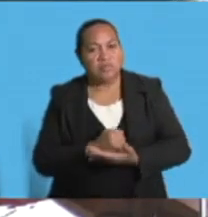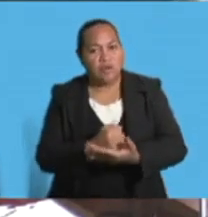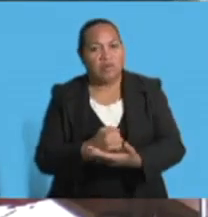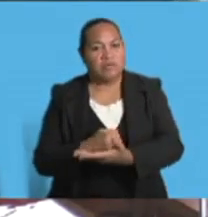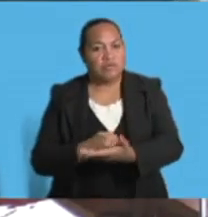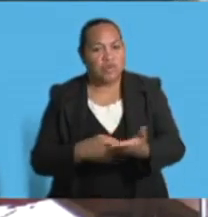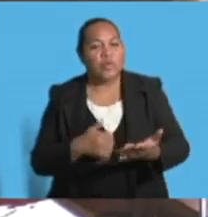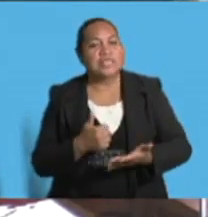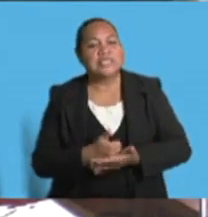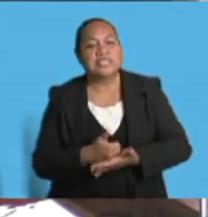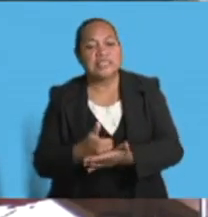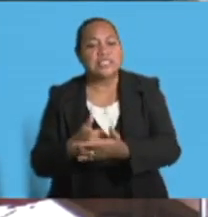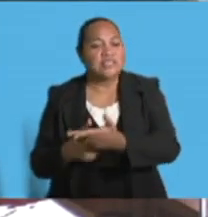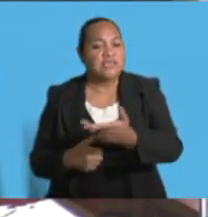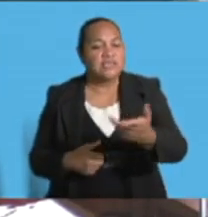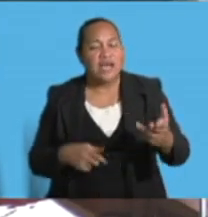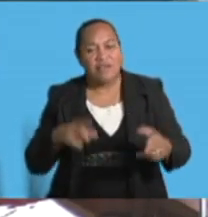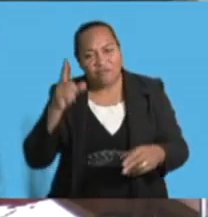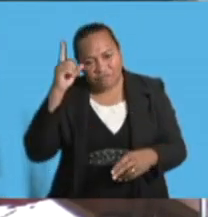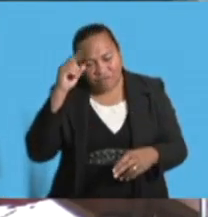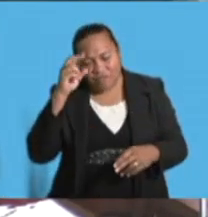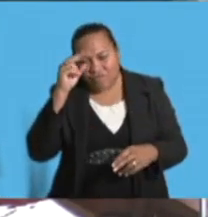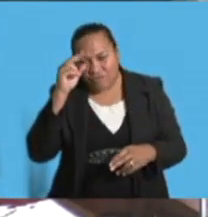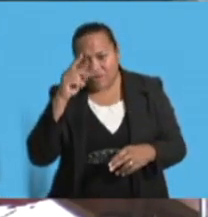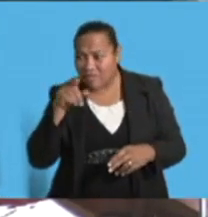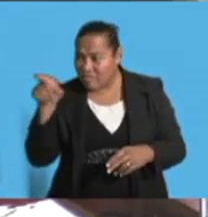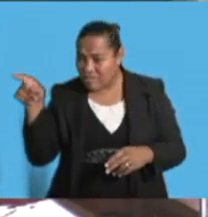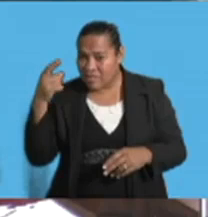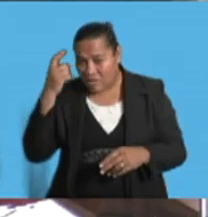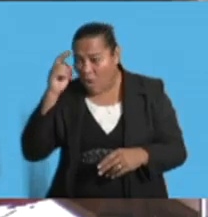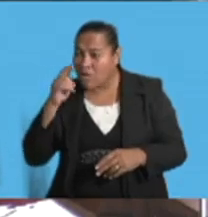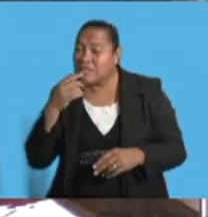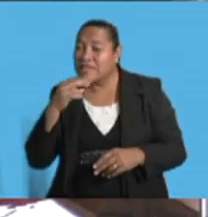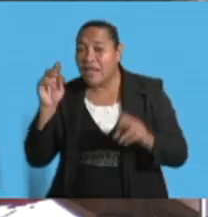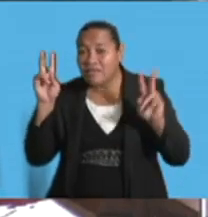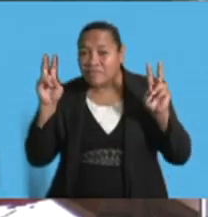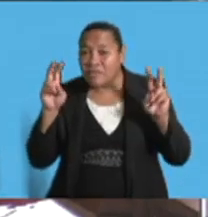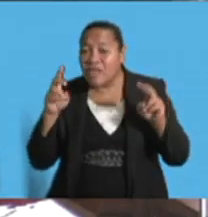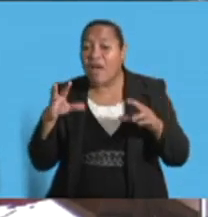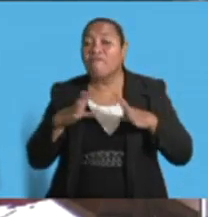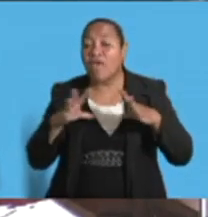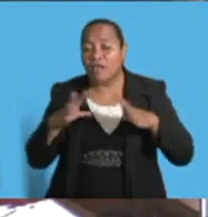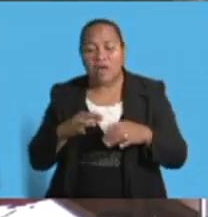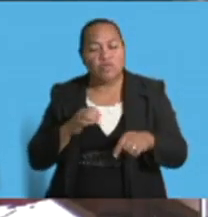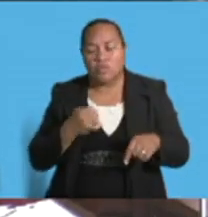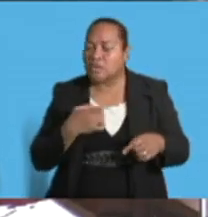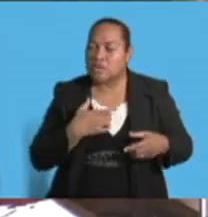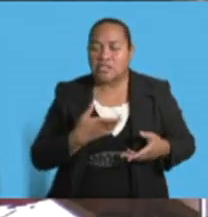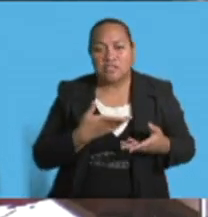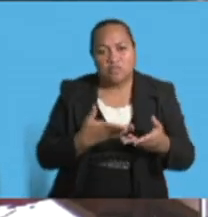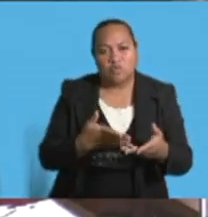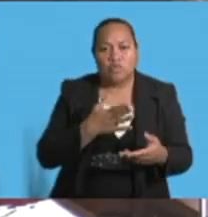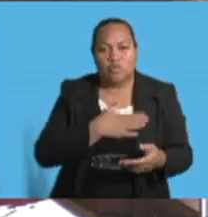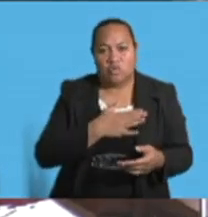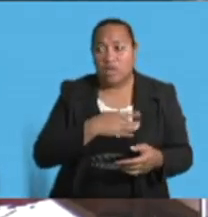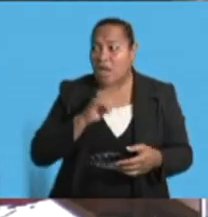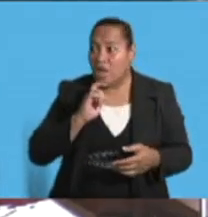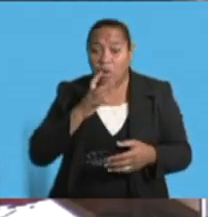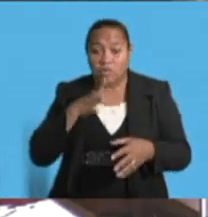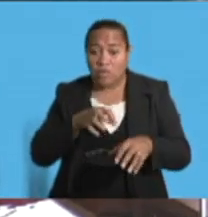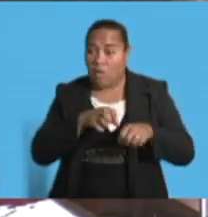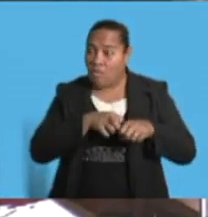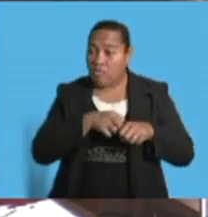assistance to Fijians. The opposition calls it freebies, and we don't do it. And when we don't do it, they say that people are living in